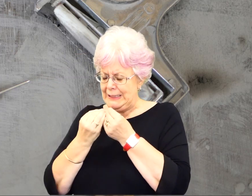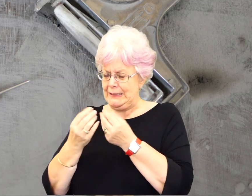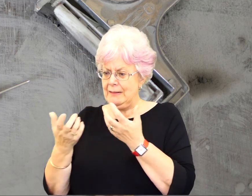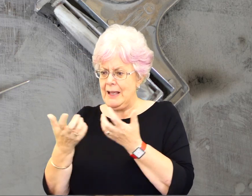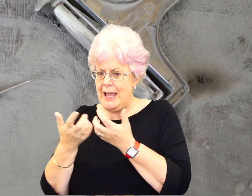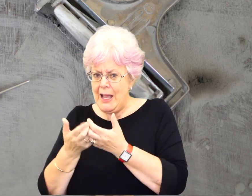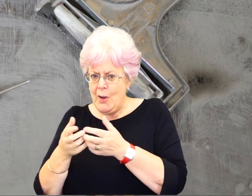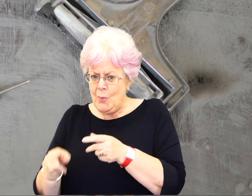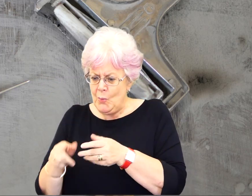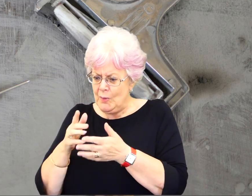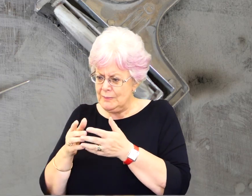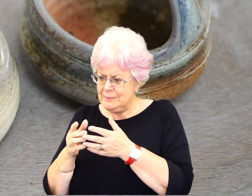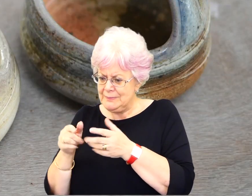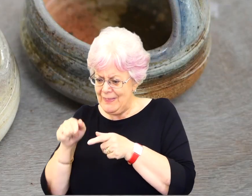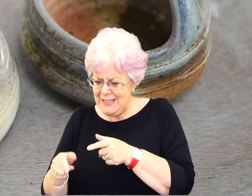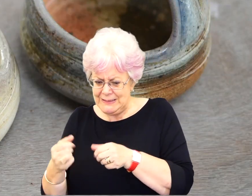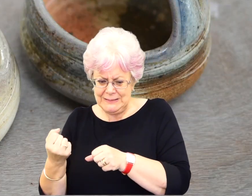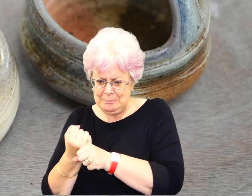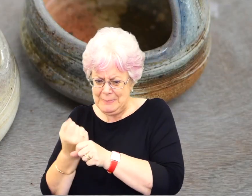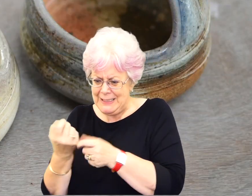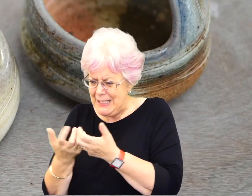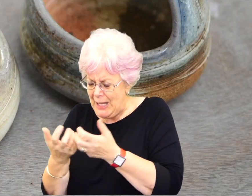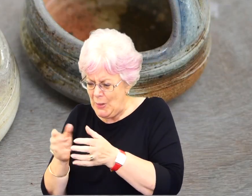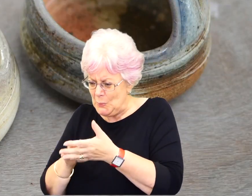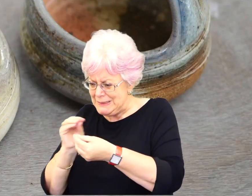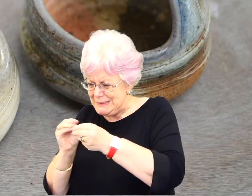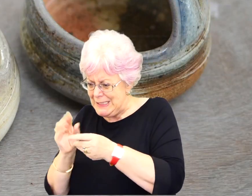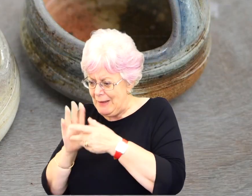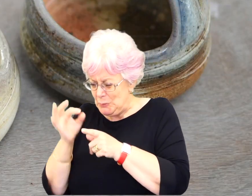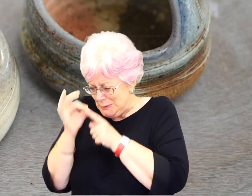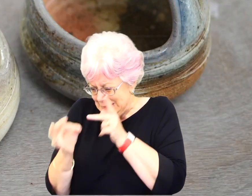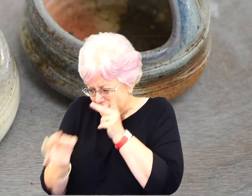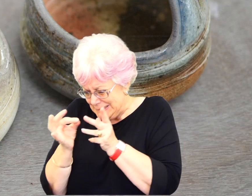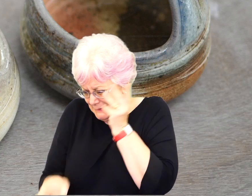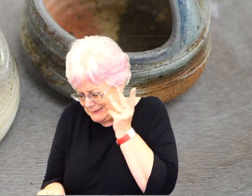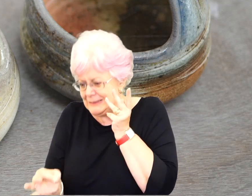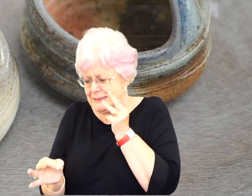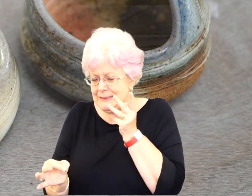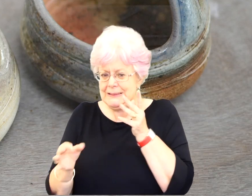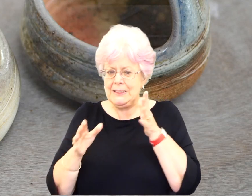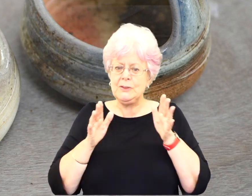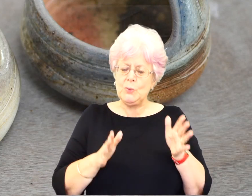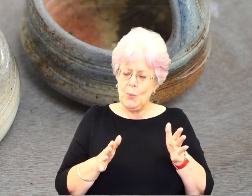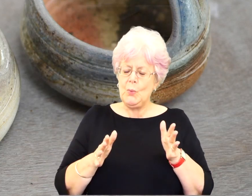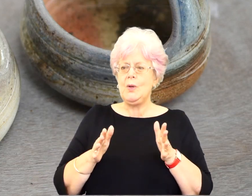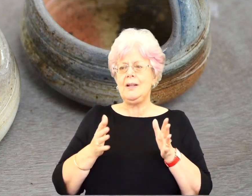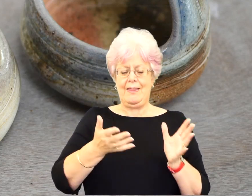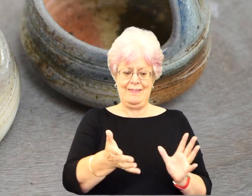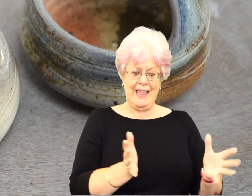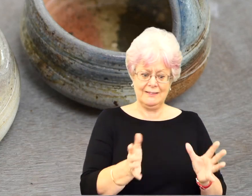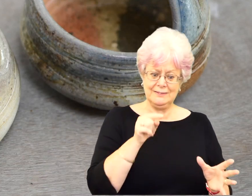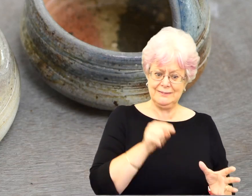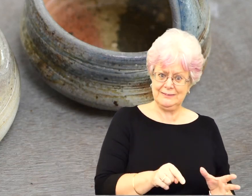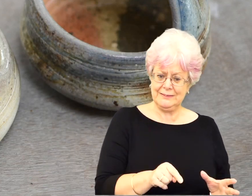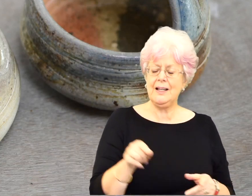know about how the pots need to be well made. Whereas for me, there's a little bit more freedom, I think, in the hand building.